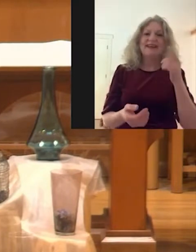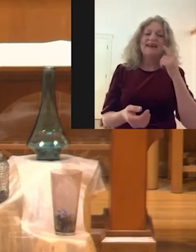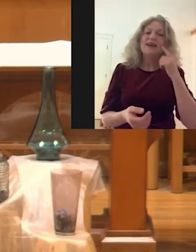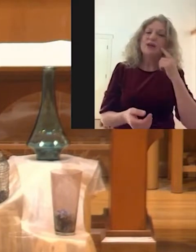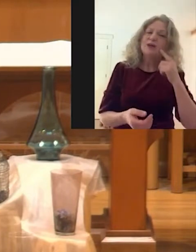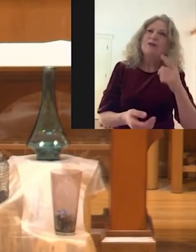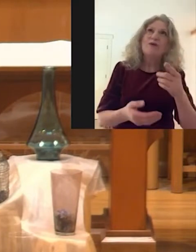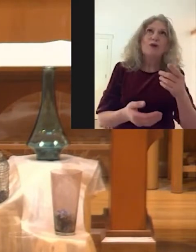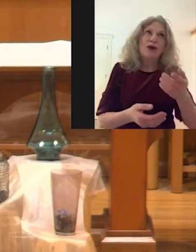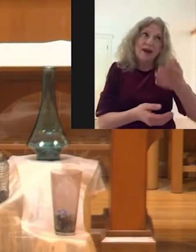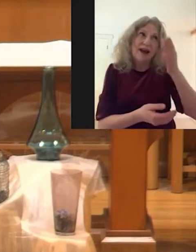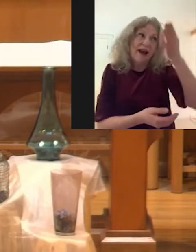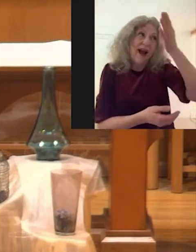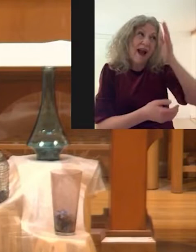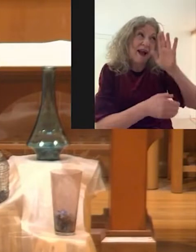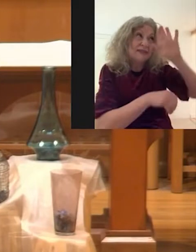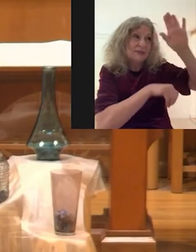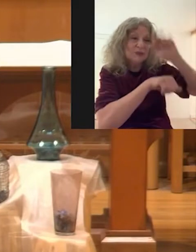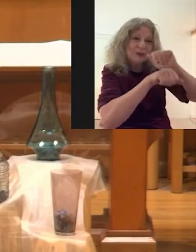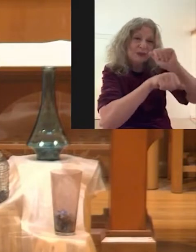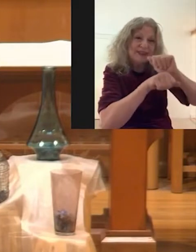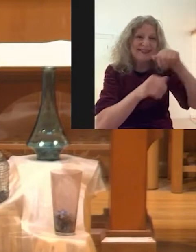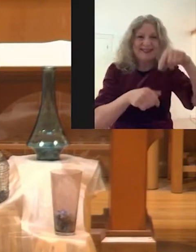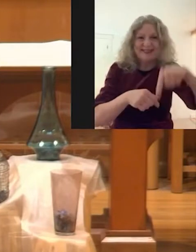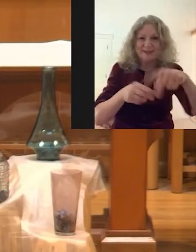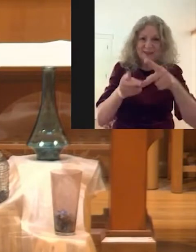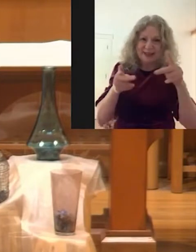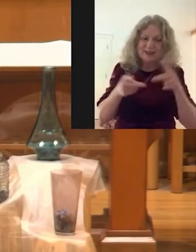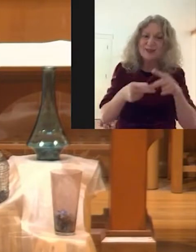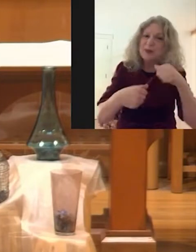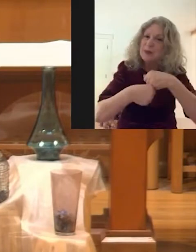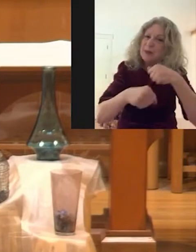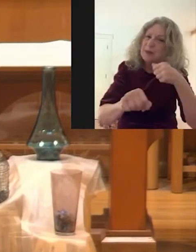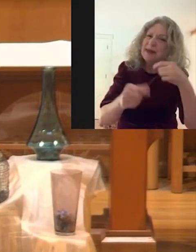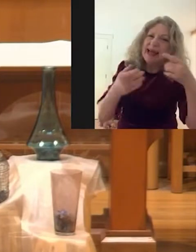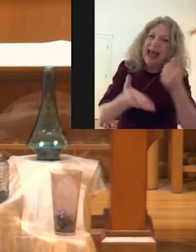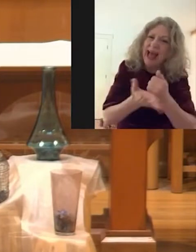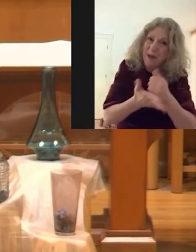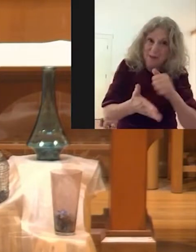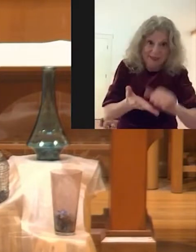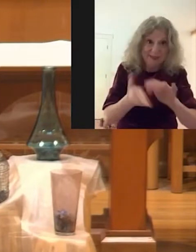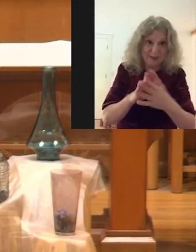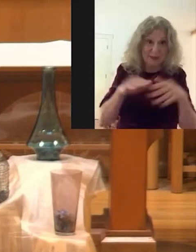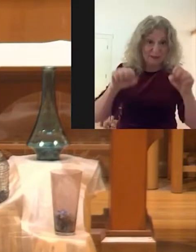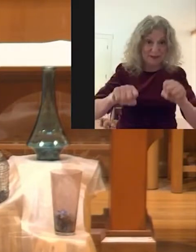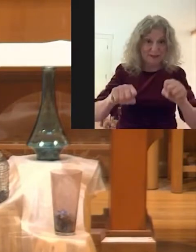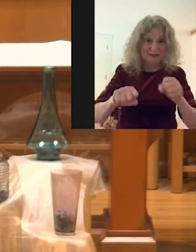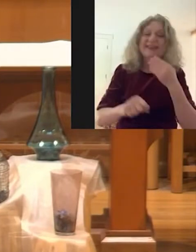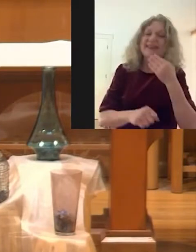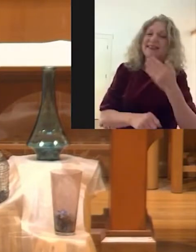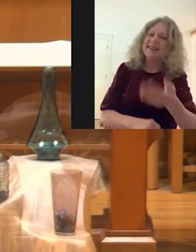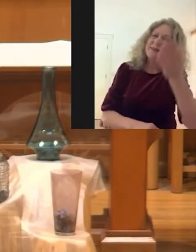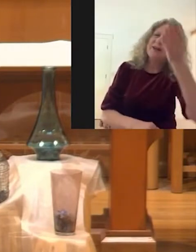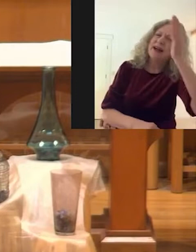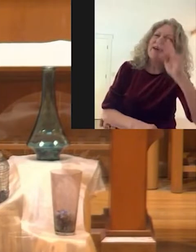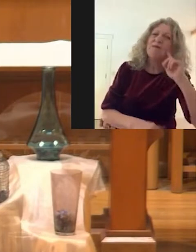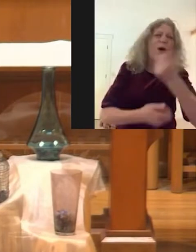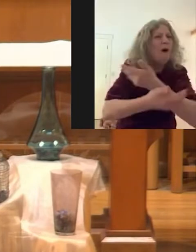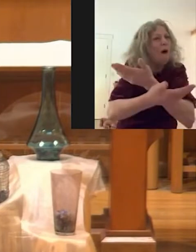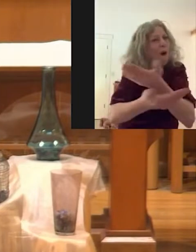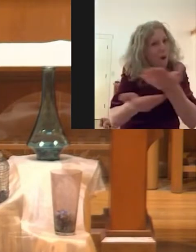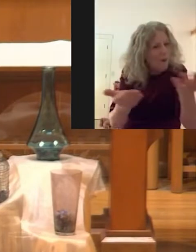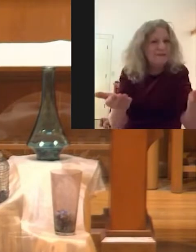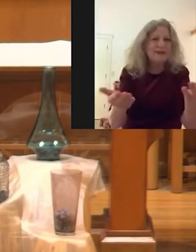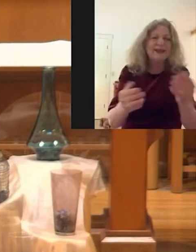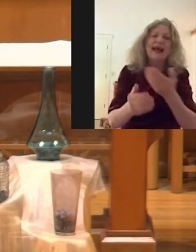God's work in this place to make this worship service possible. Thanks be to God for all of you, and I invite you to prepare